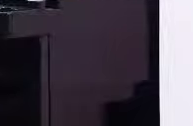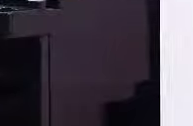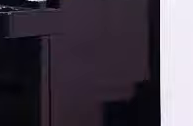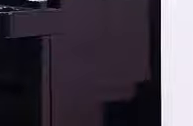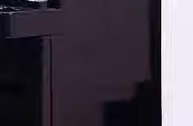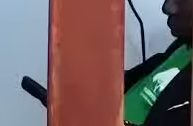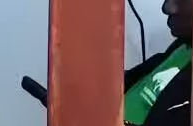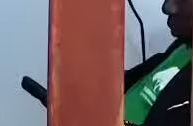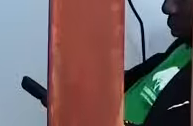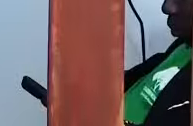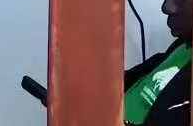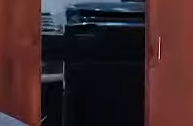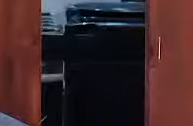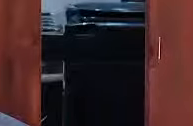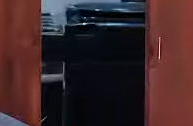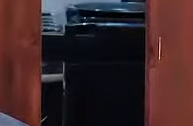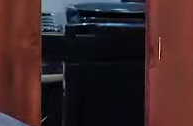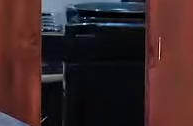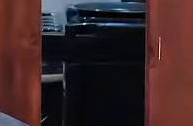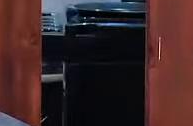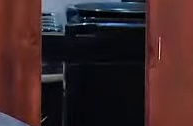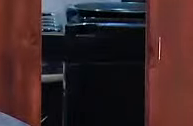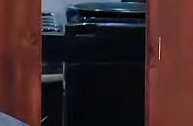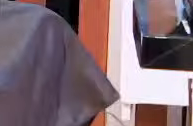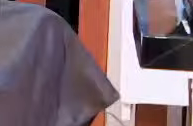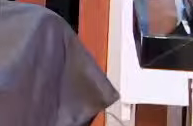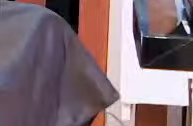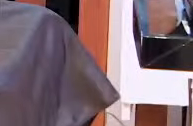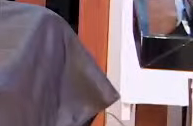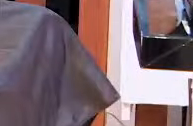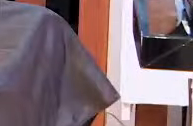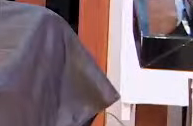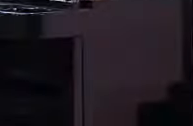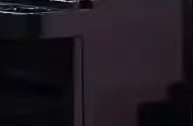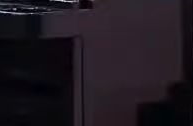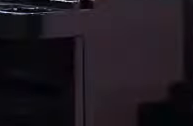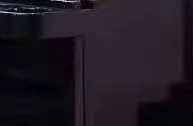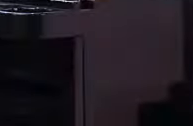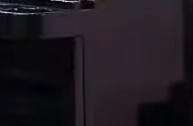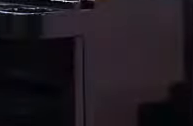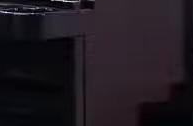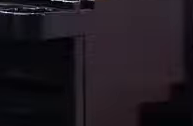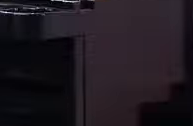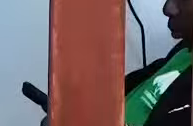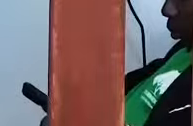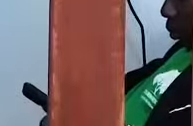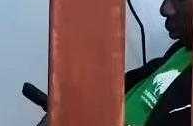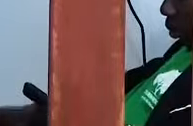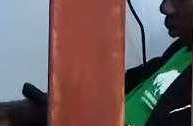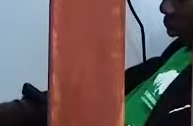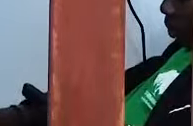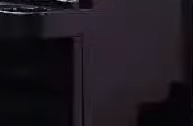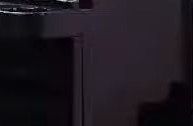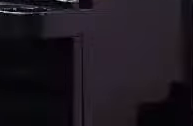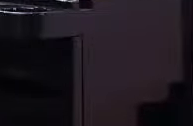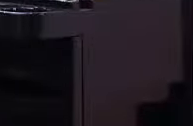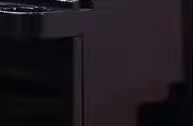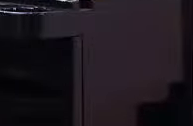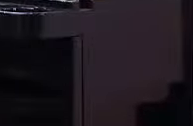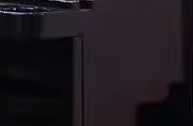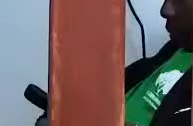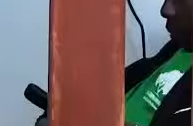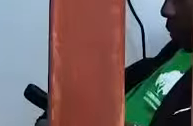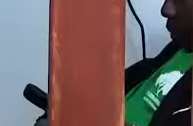trip, nilikuambia jua kali kuna do. Mimi venye nimejipanga na hii biashara yangu, sione nikiwa isota. Trip bado tunaenda. Na by the way, do you save